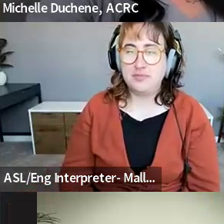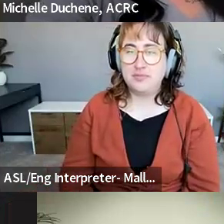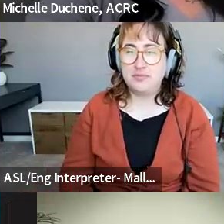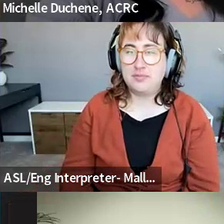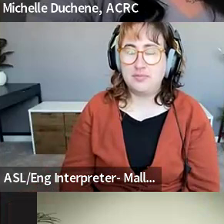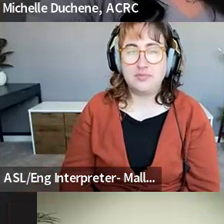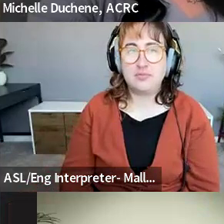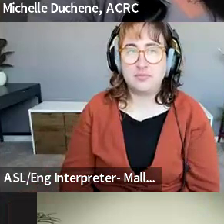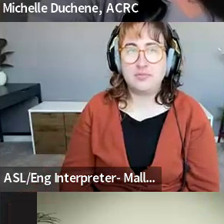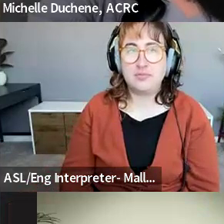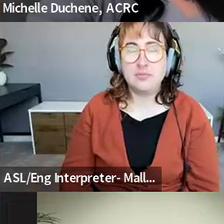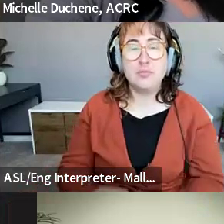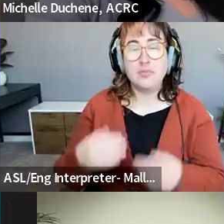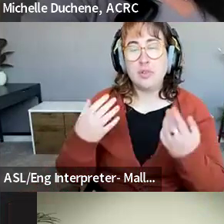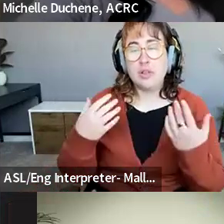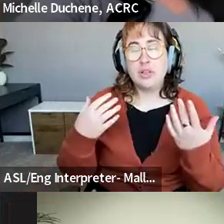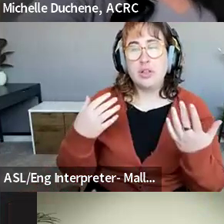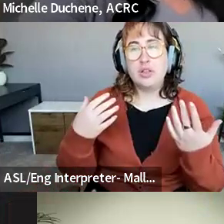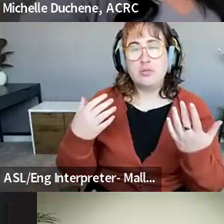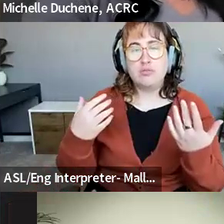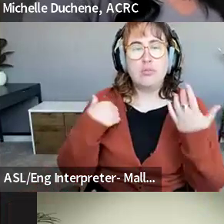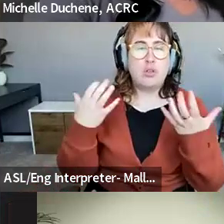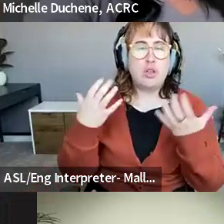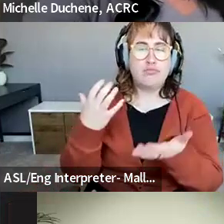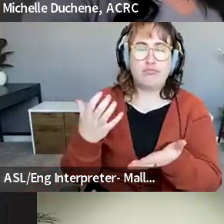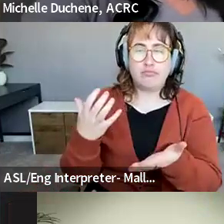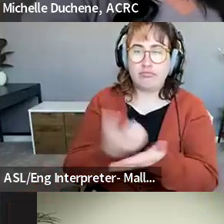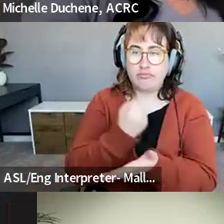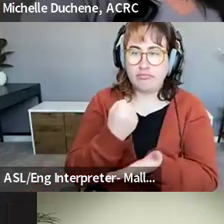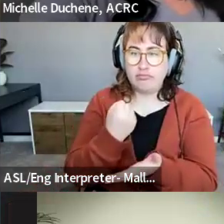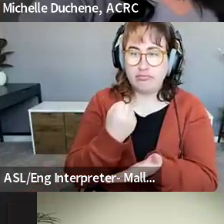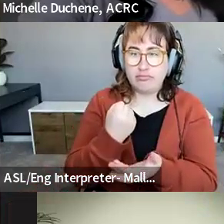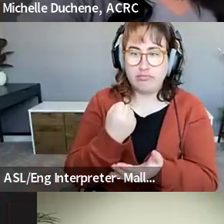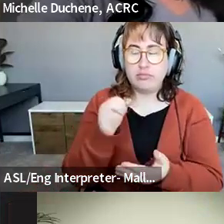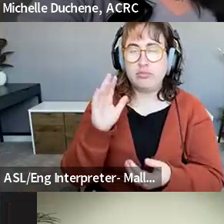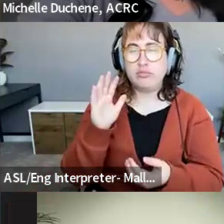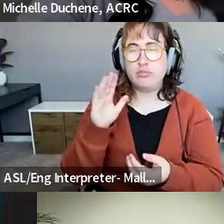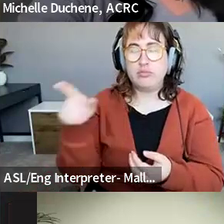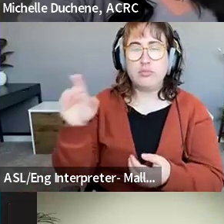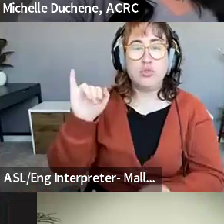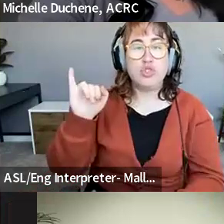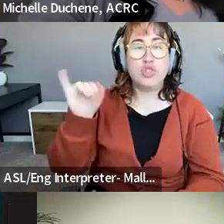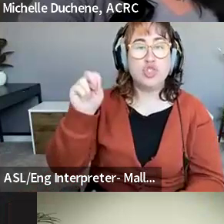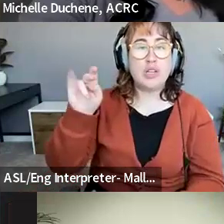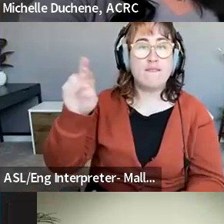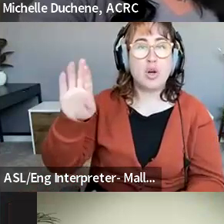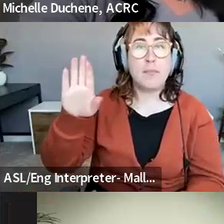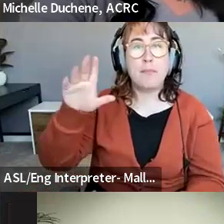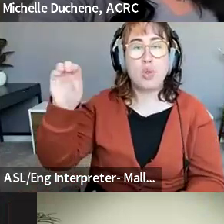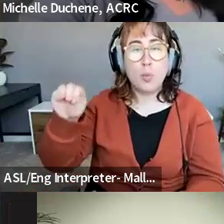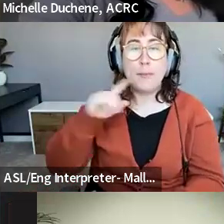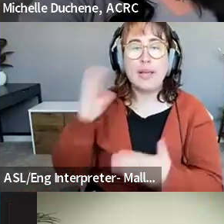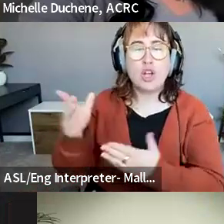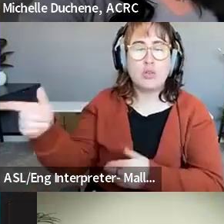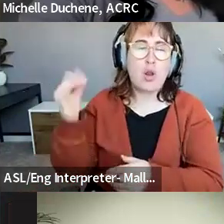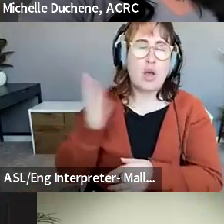I wanted to actually just spend a moment here, and Jennifer Bloom is on, one of our directors of client